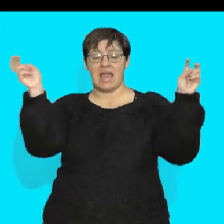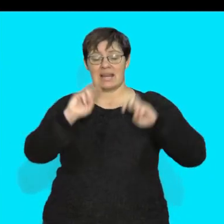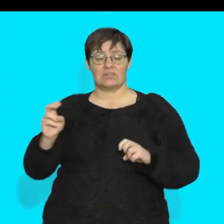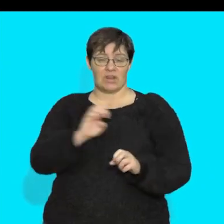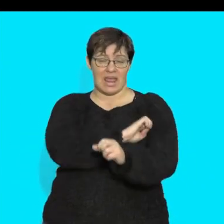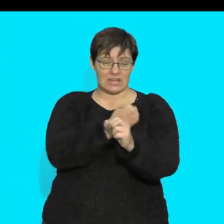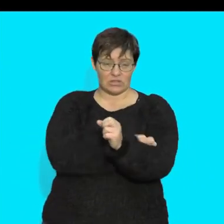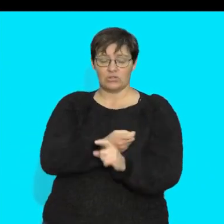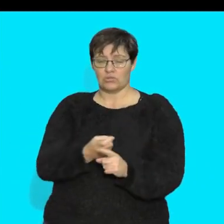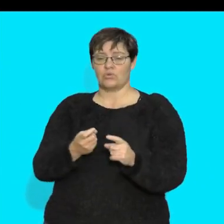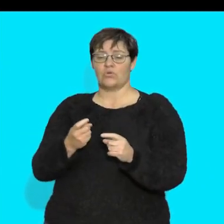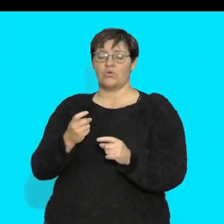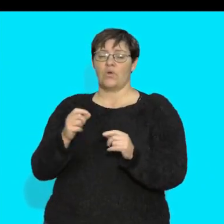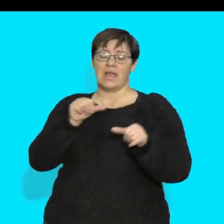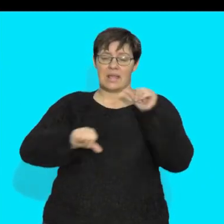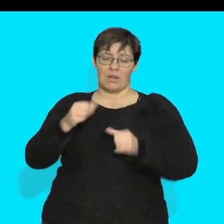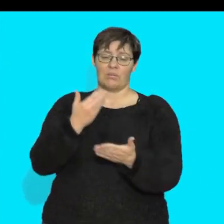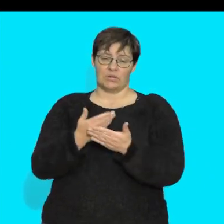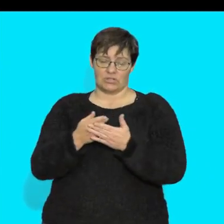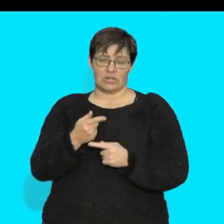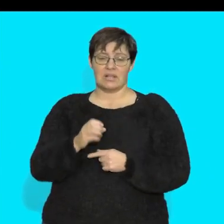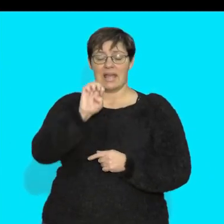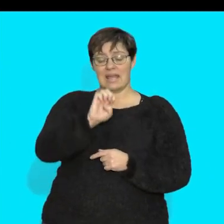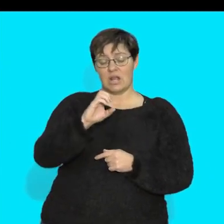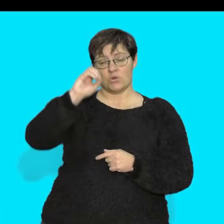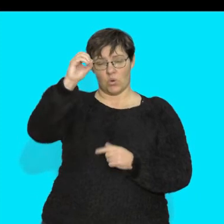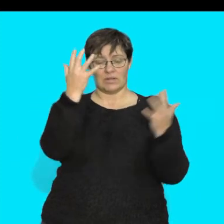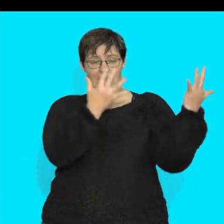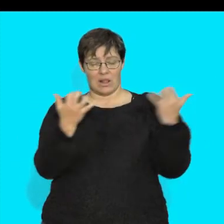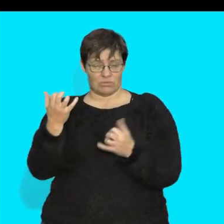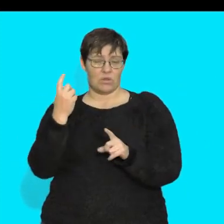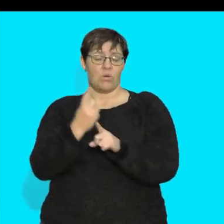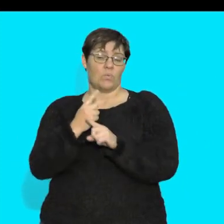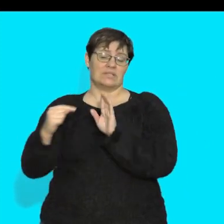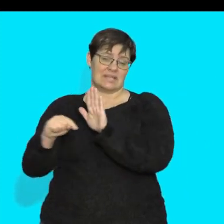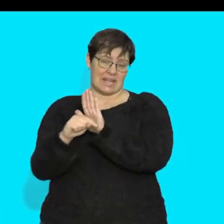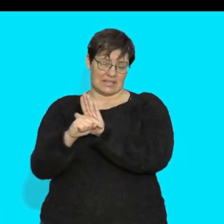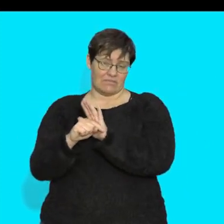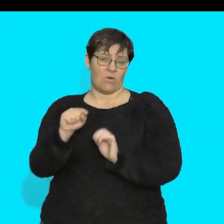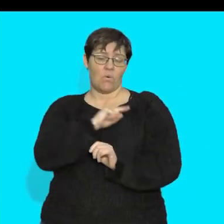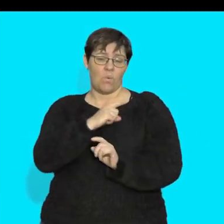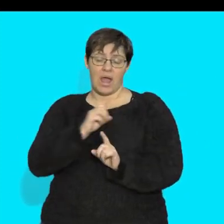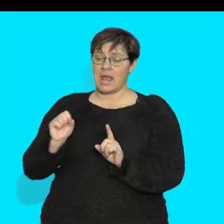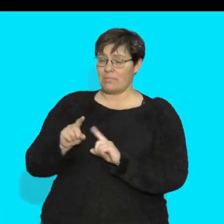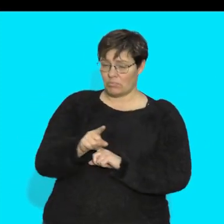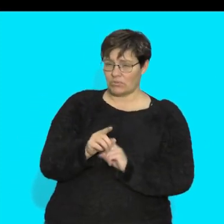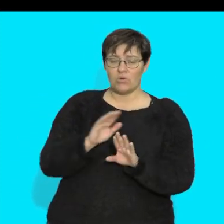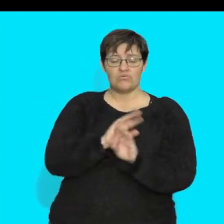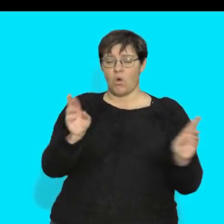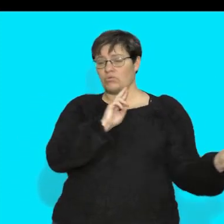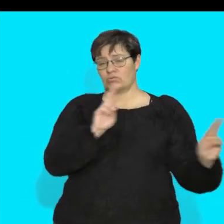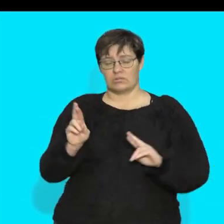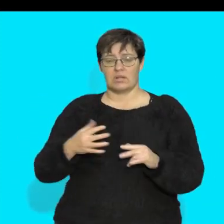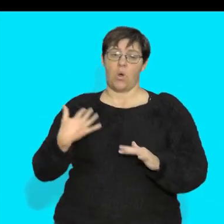chemical potential energy. The E naught of the cell, when we calculate it, is always negative because you need an input. They're non-spontaneous.